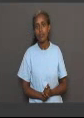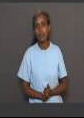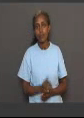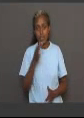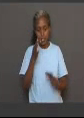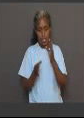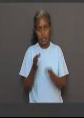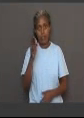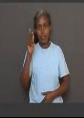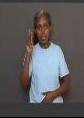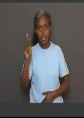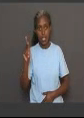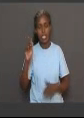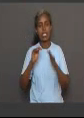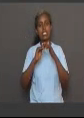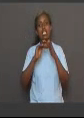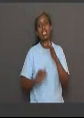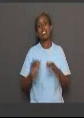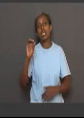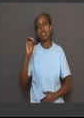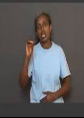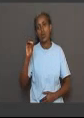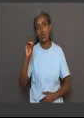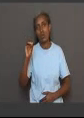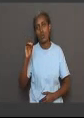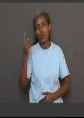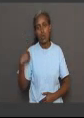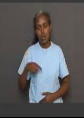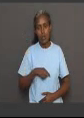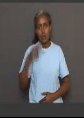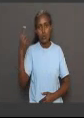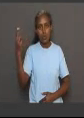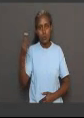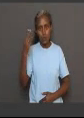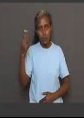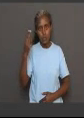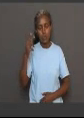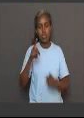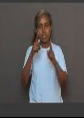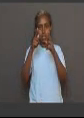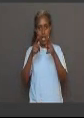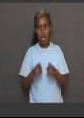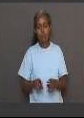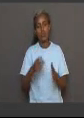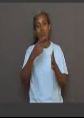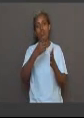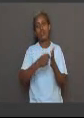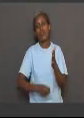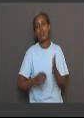If k is less than 0, we use its absolute value.